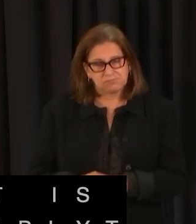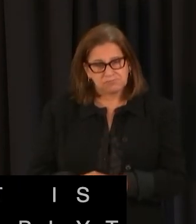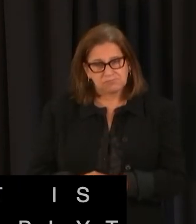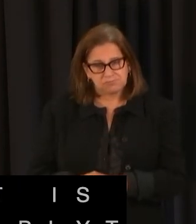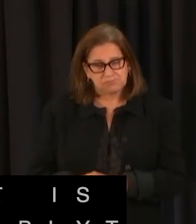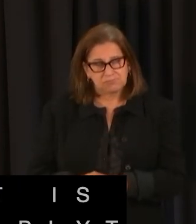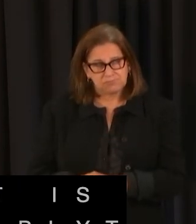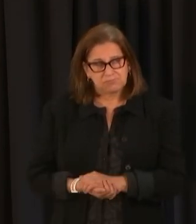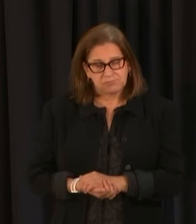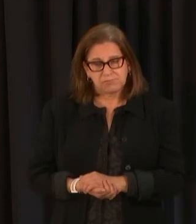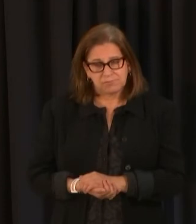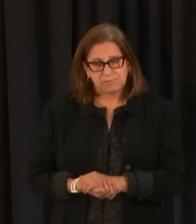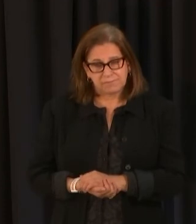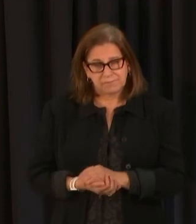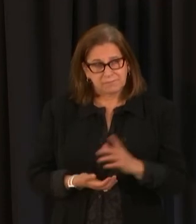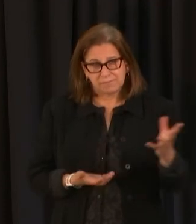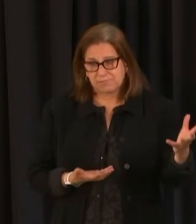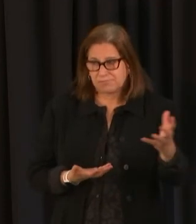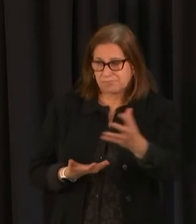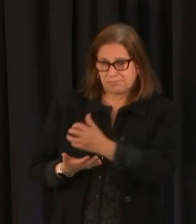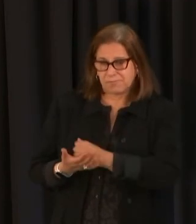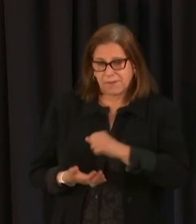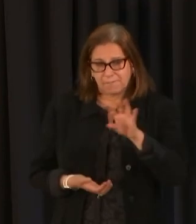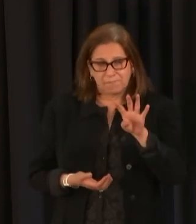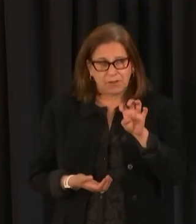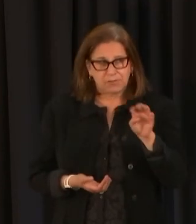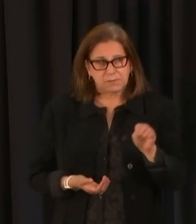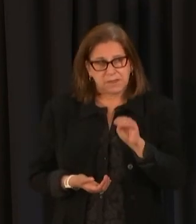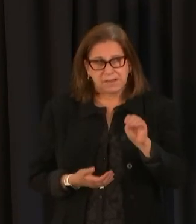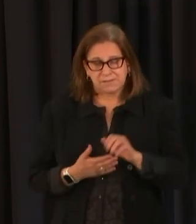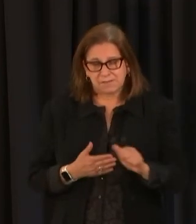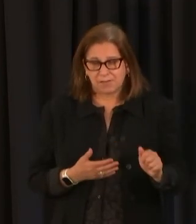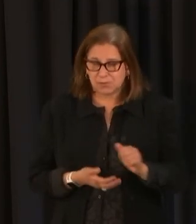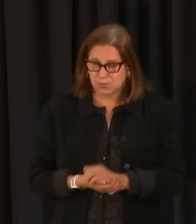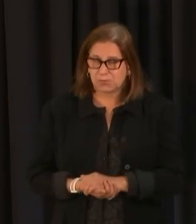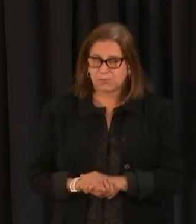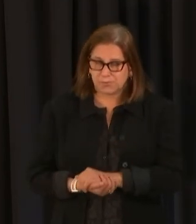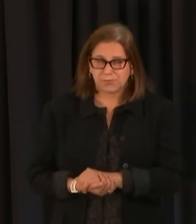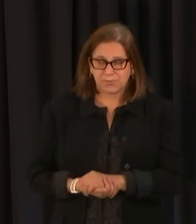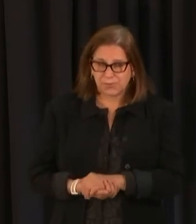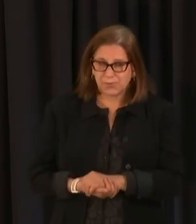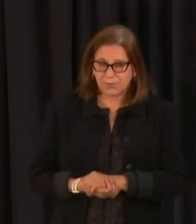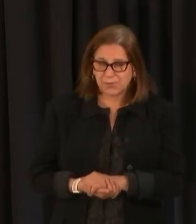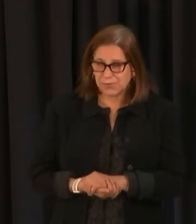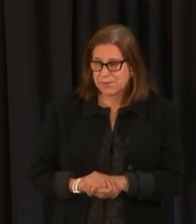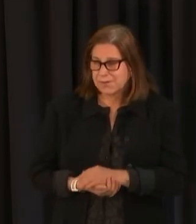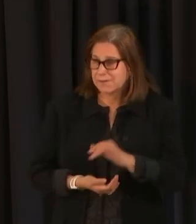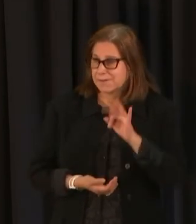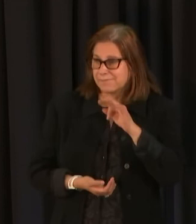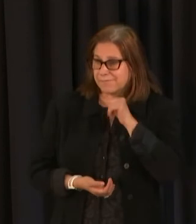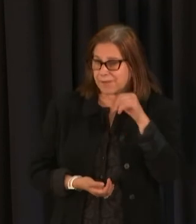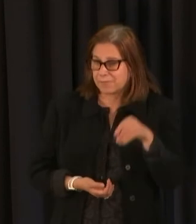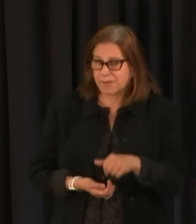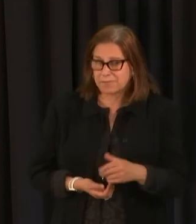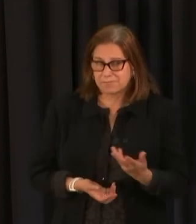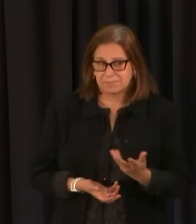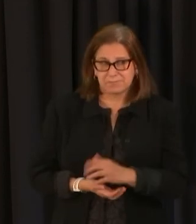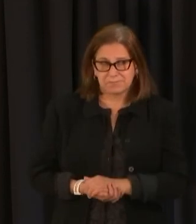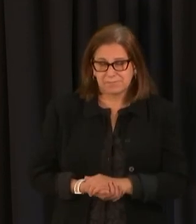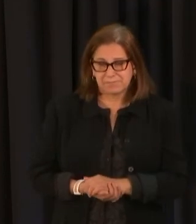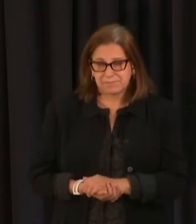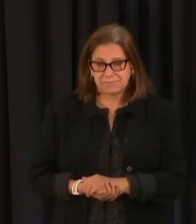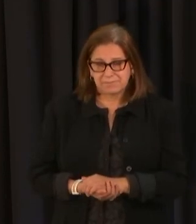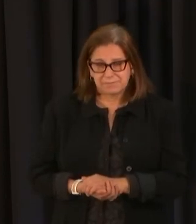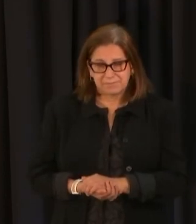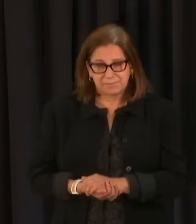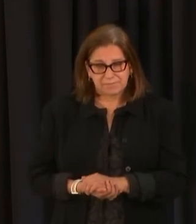$400 million. Right, but recognize that everyone Doesn't pay. does not pay, Right. correct. Okay, but do you